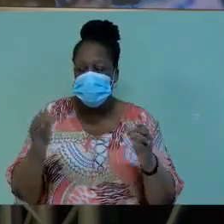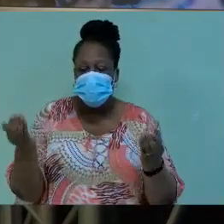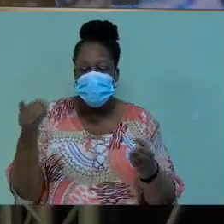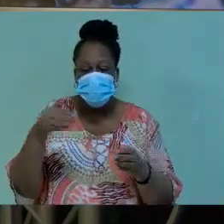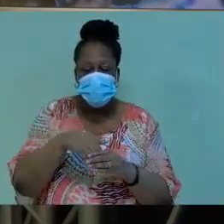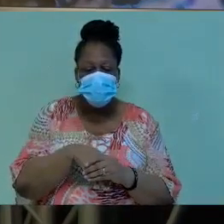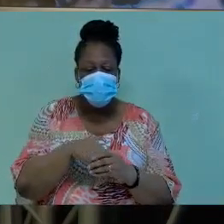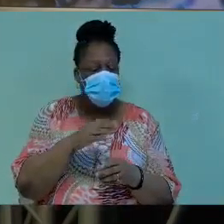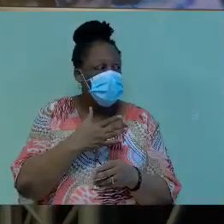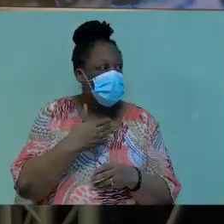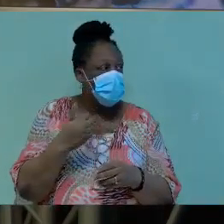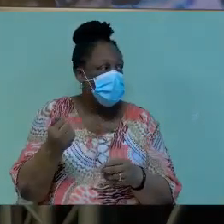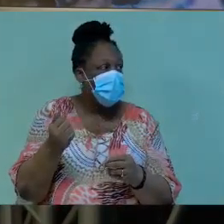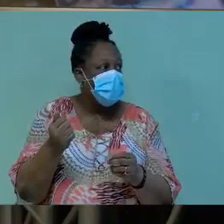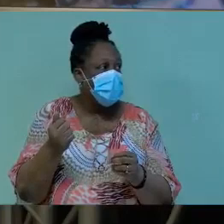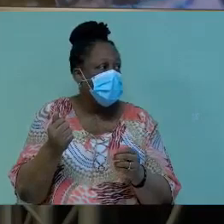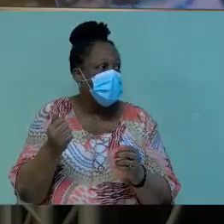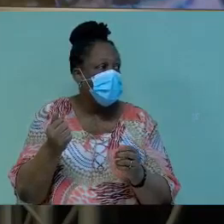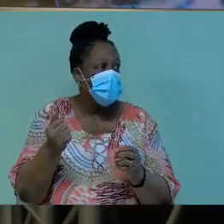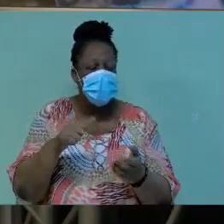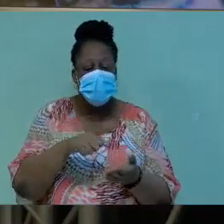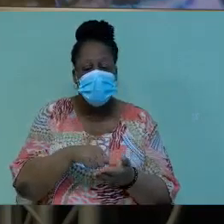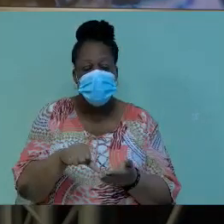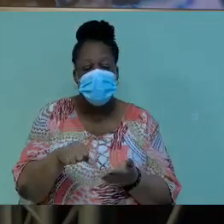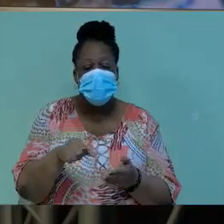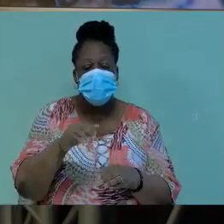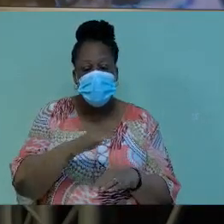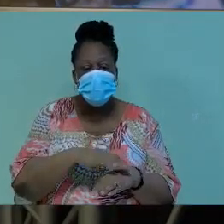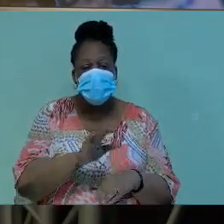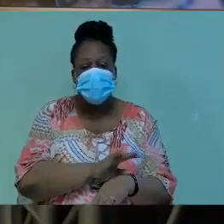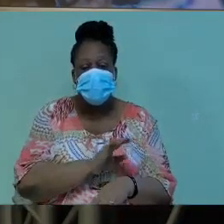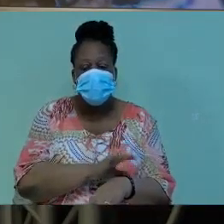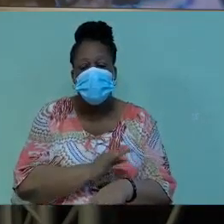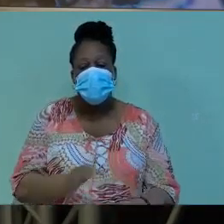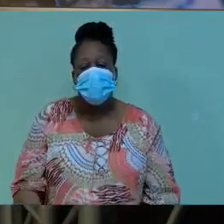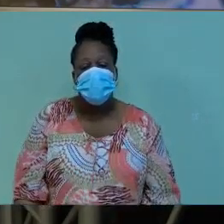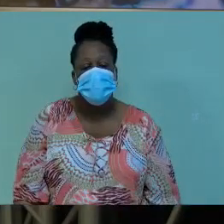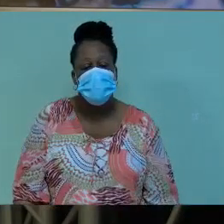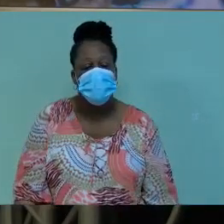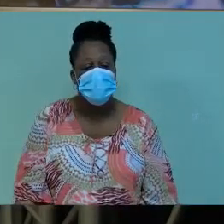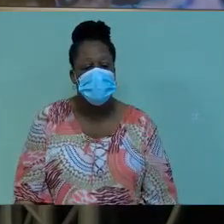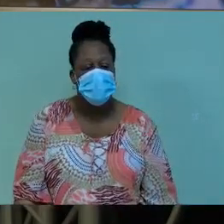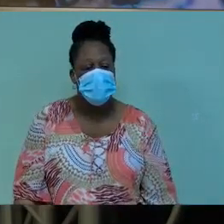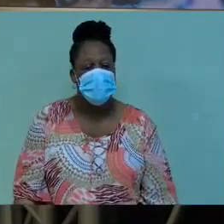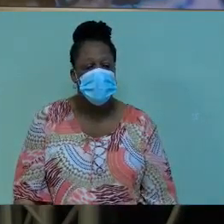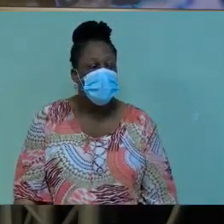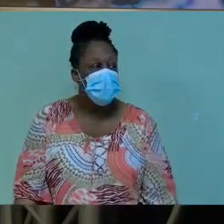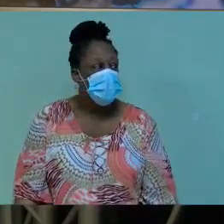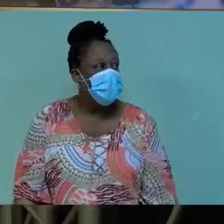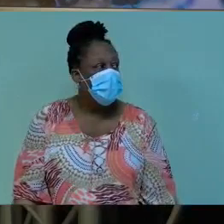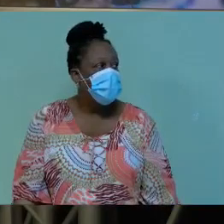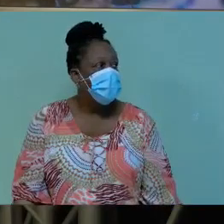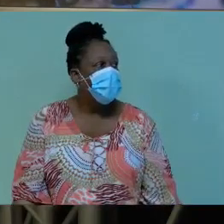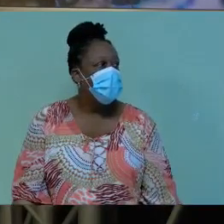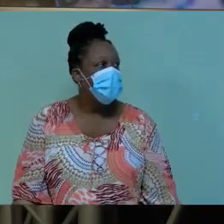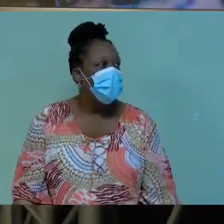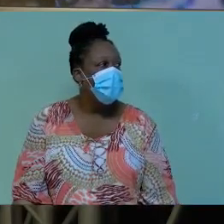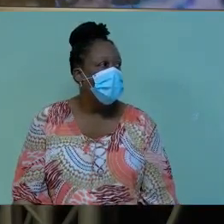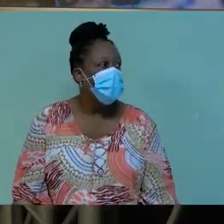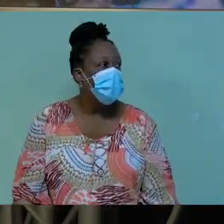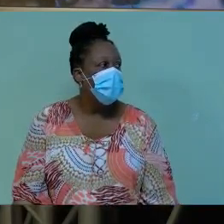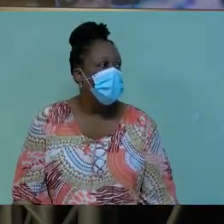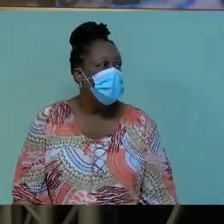as an agency that can facilitate transaction online. So you would have all learned that during the lockdown, we were able to